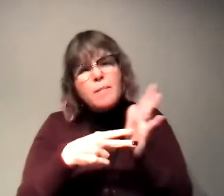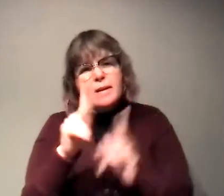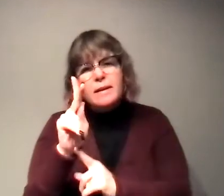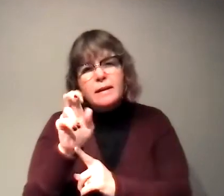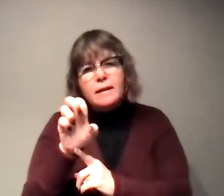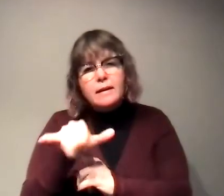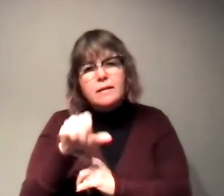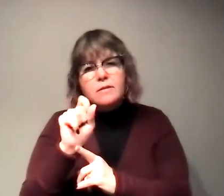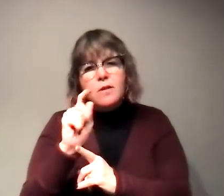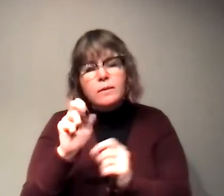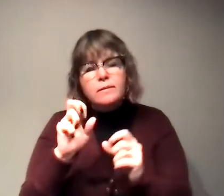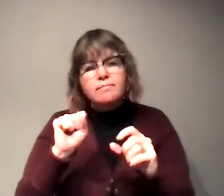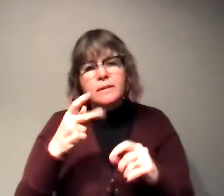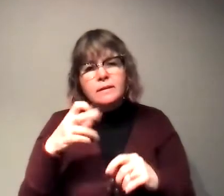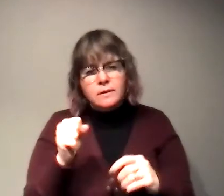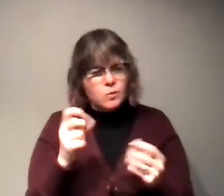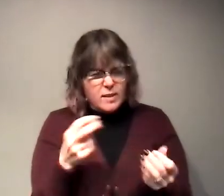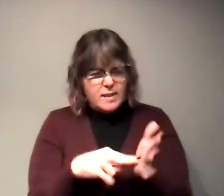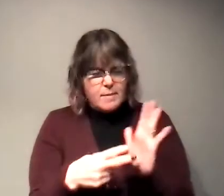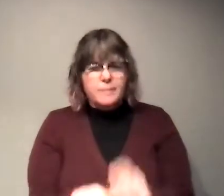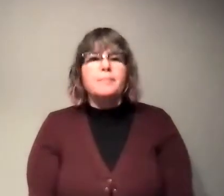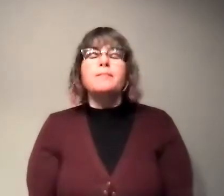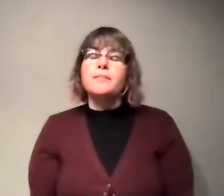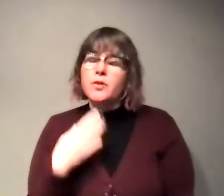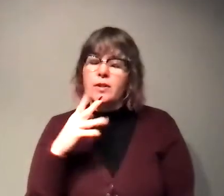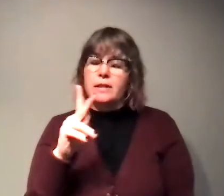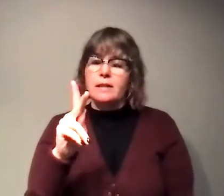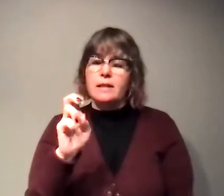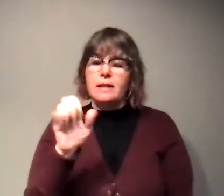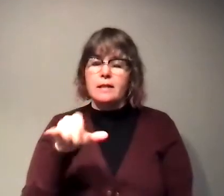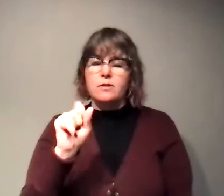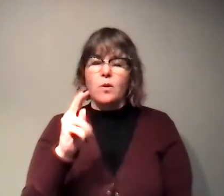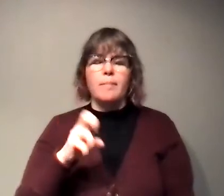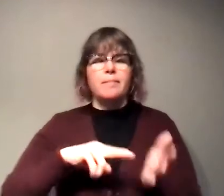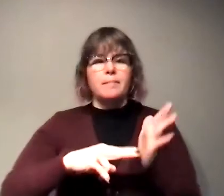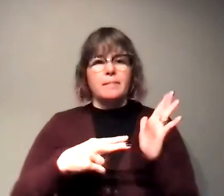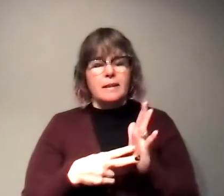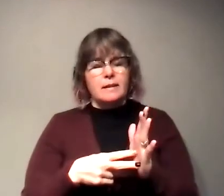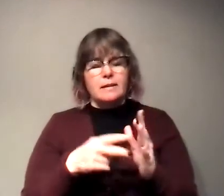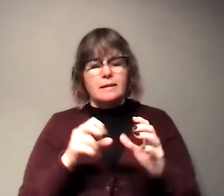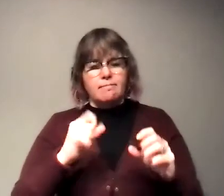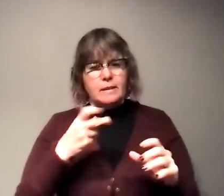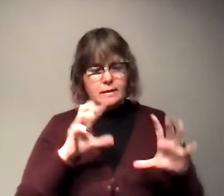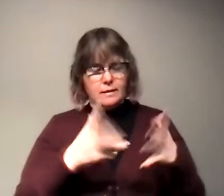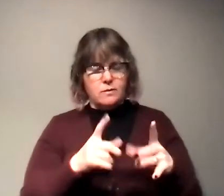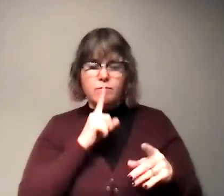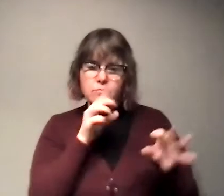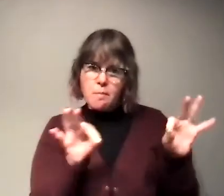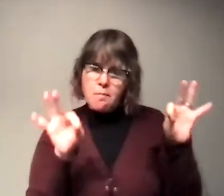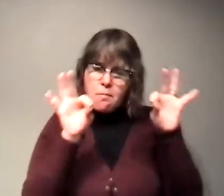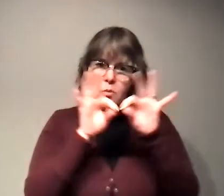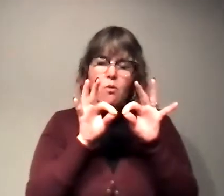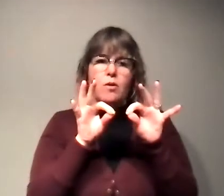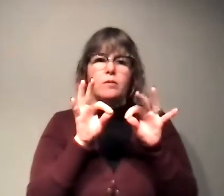that is. That's a great question. Yes, keystone species are species that are particularly important in all